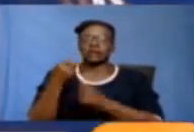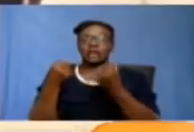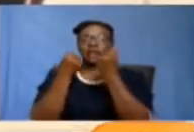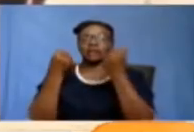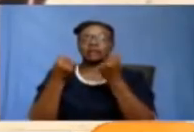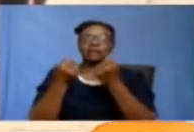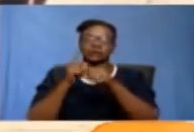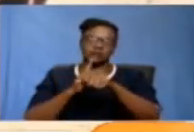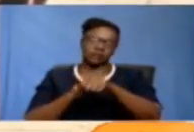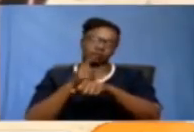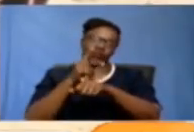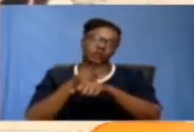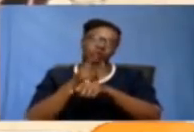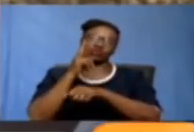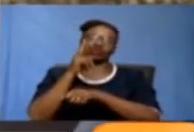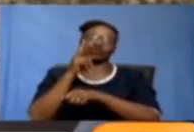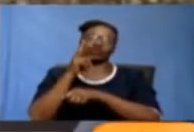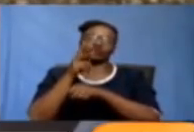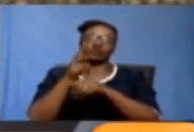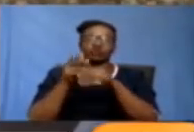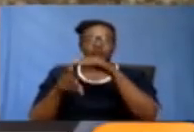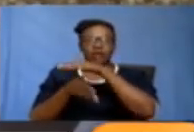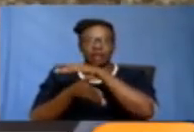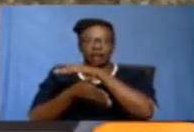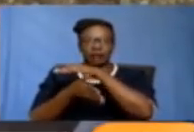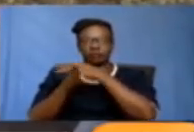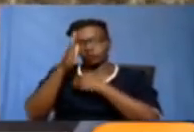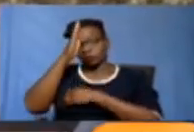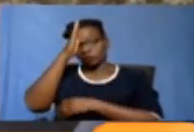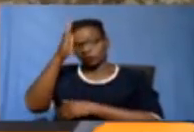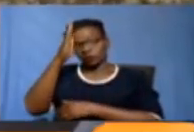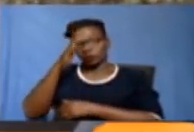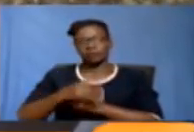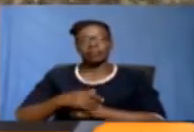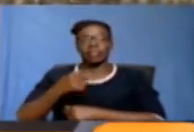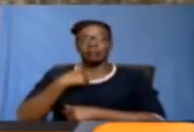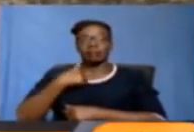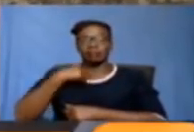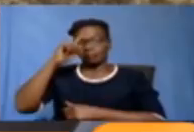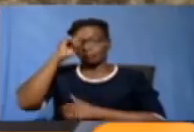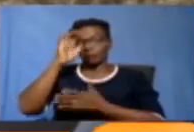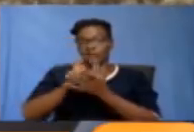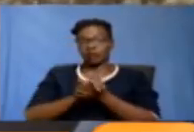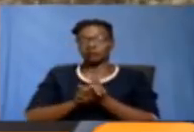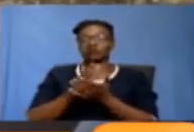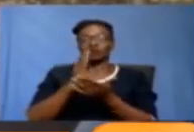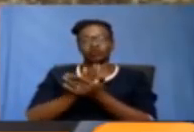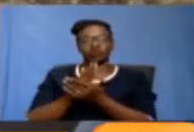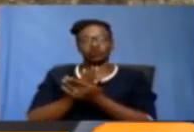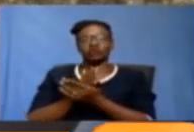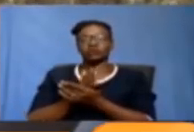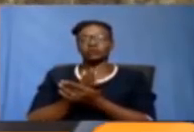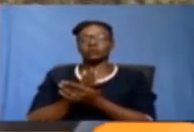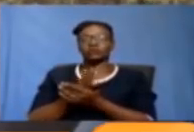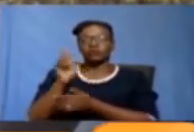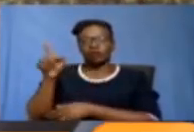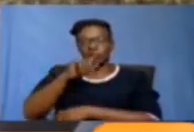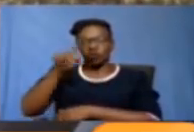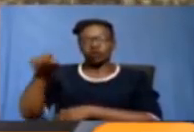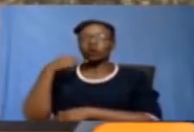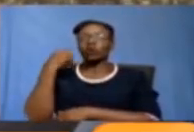at around 2 a.m. on Sunday. This one, I believe, is solely on the mistake